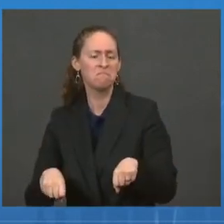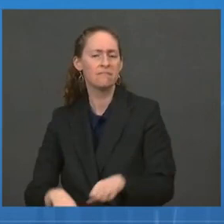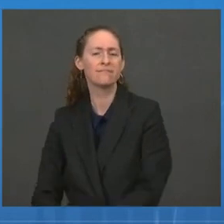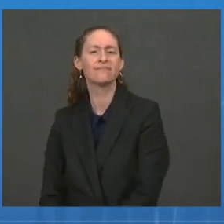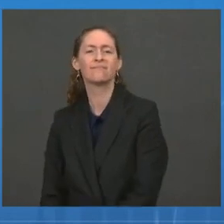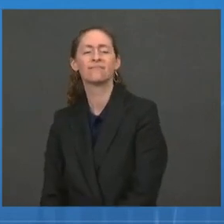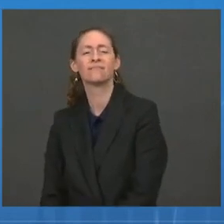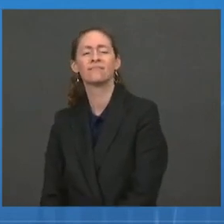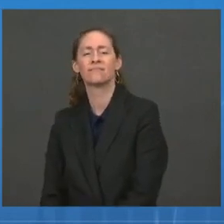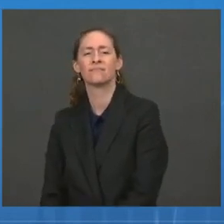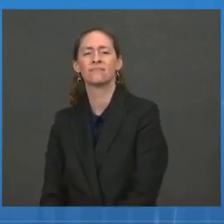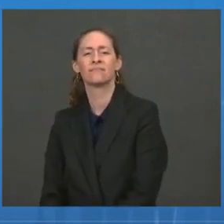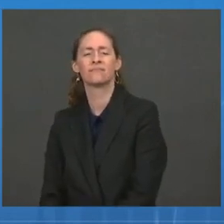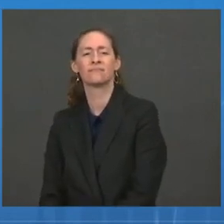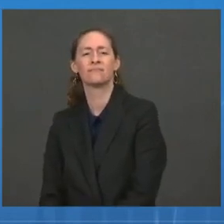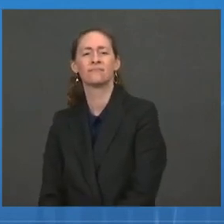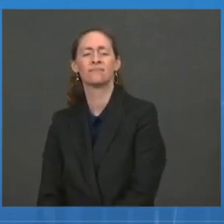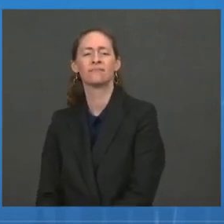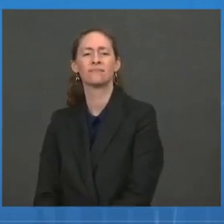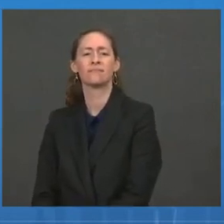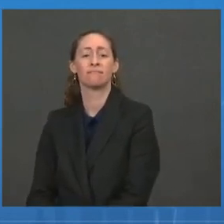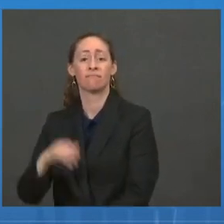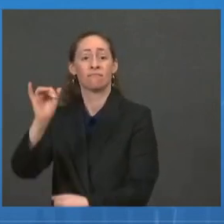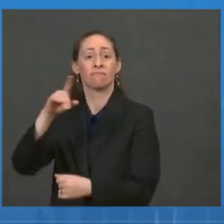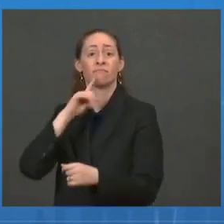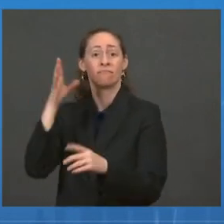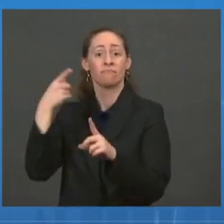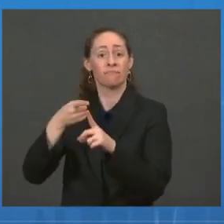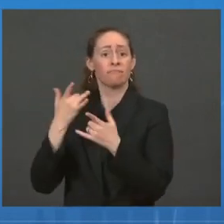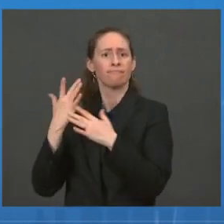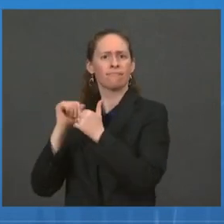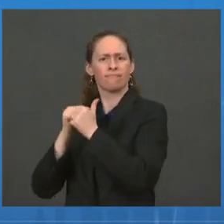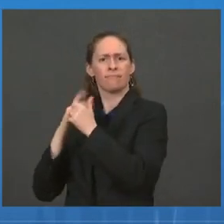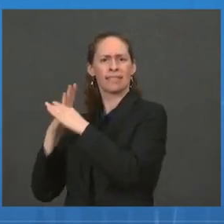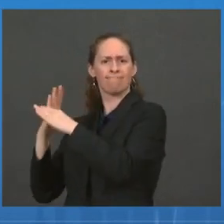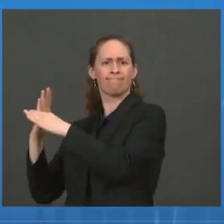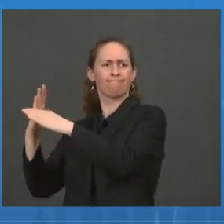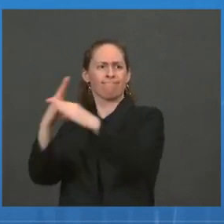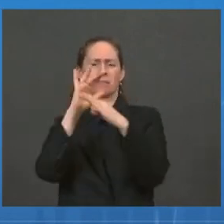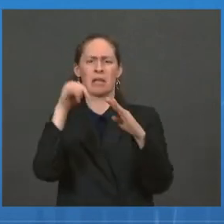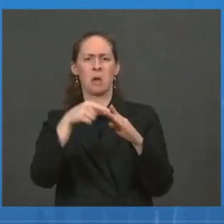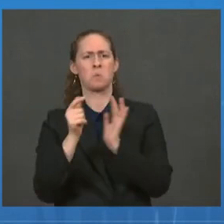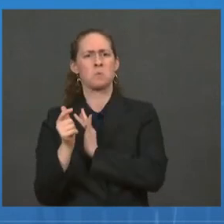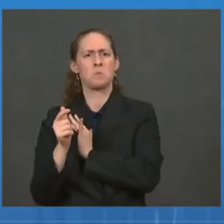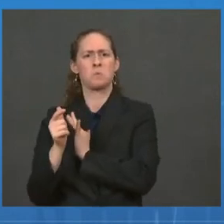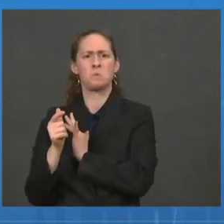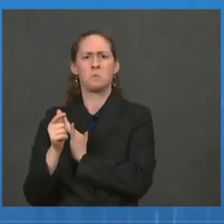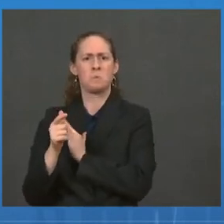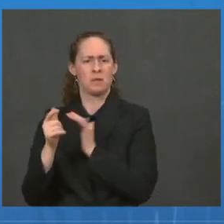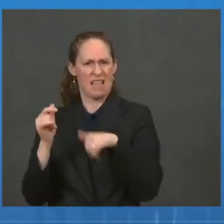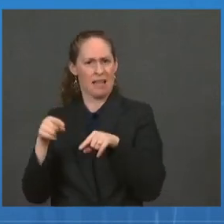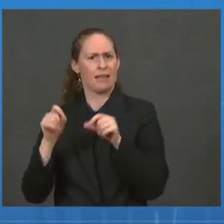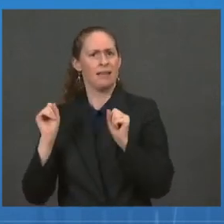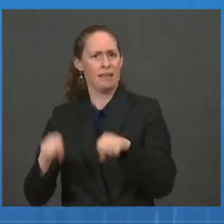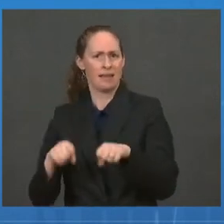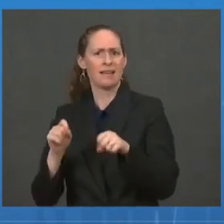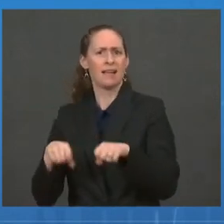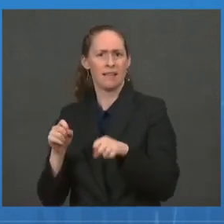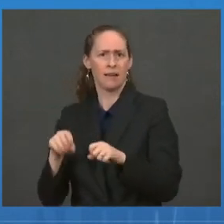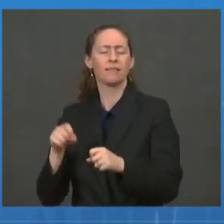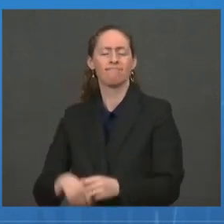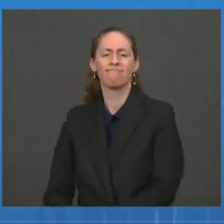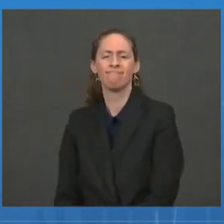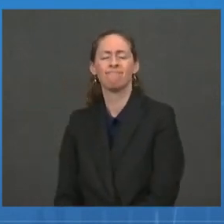80 percent of our nation's counties still in substantial or high transmission cdc continues to recommend wearing a mask in